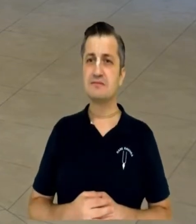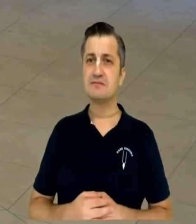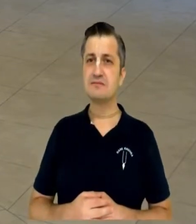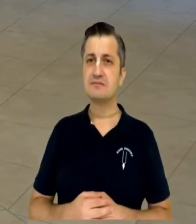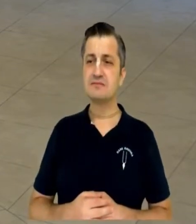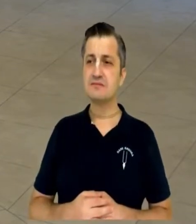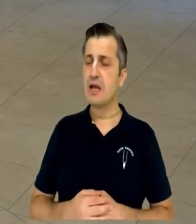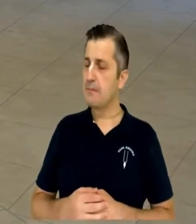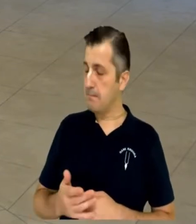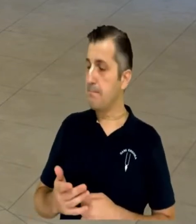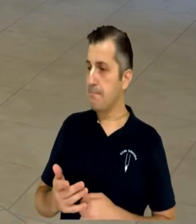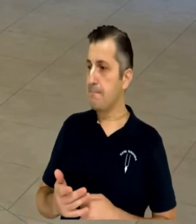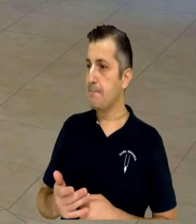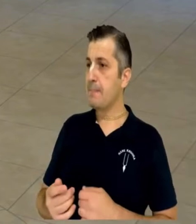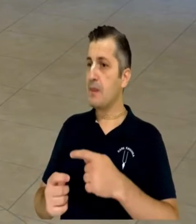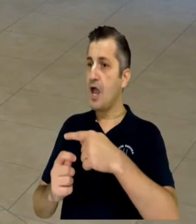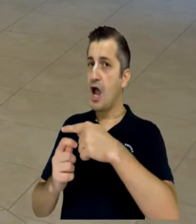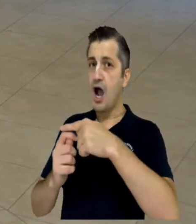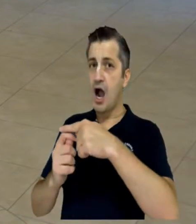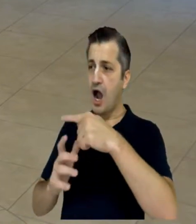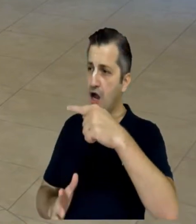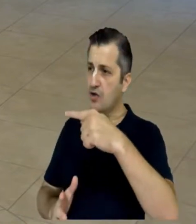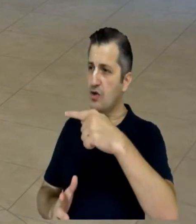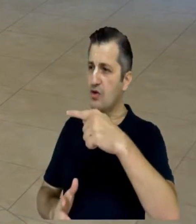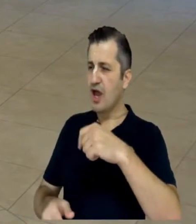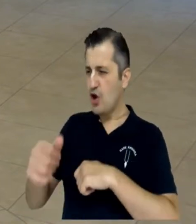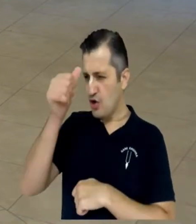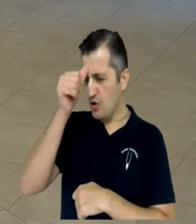Arjuna looked for, he knew he was at fault,